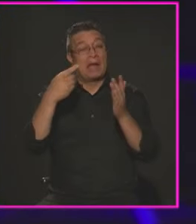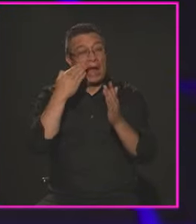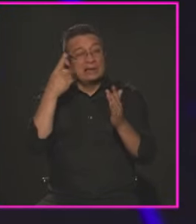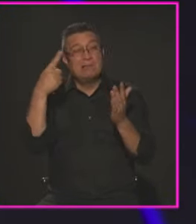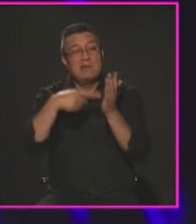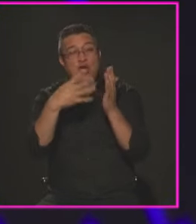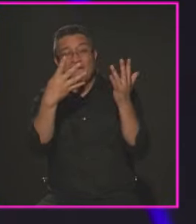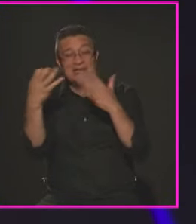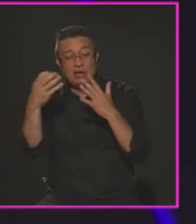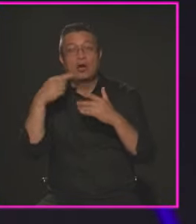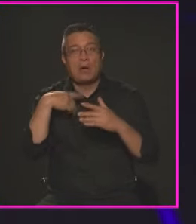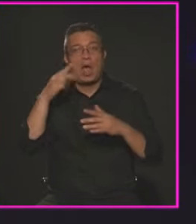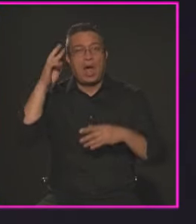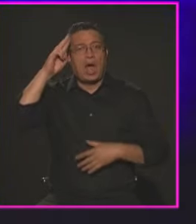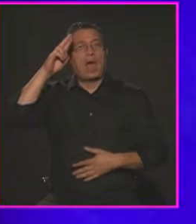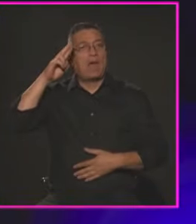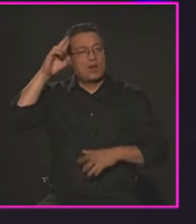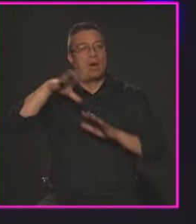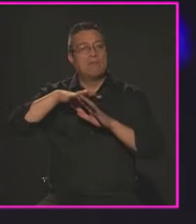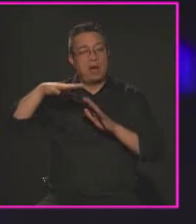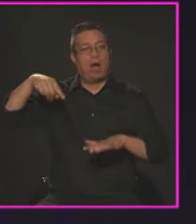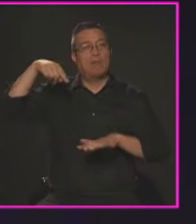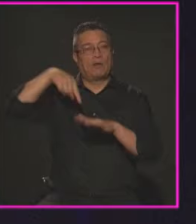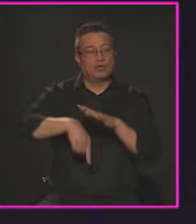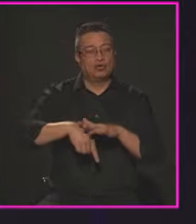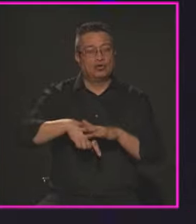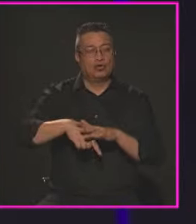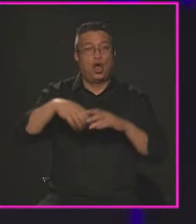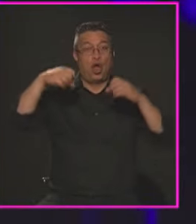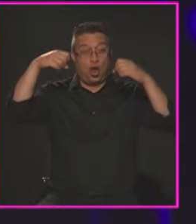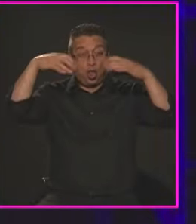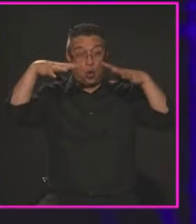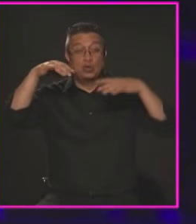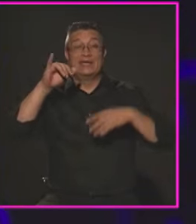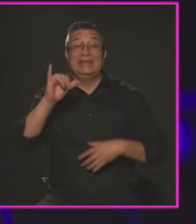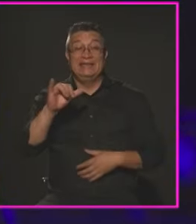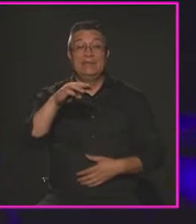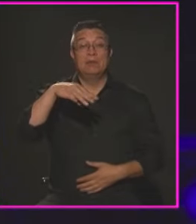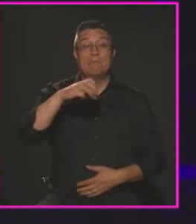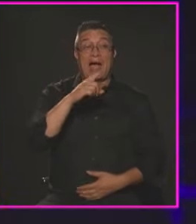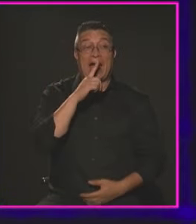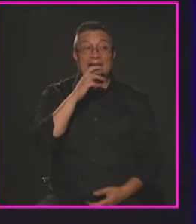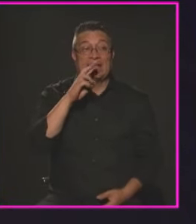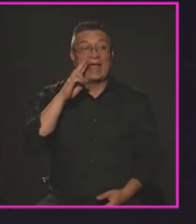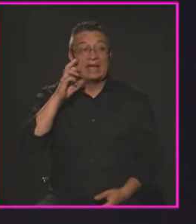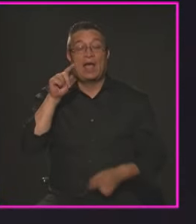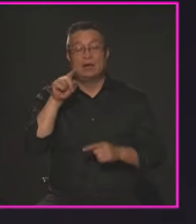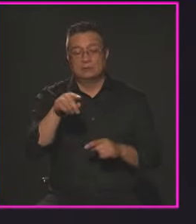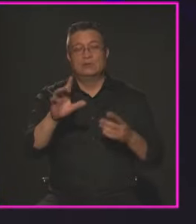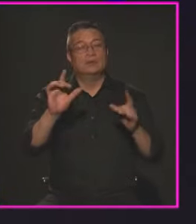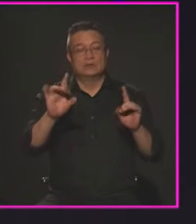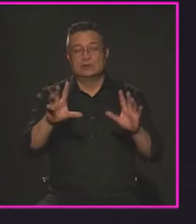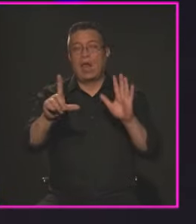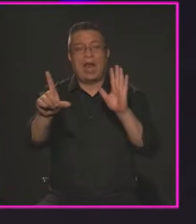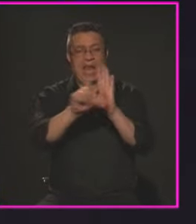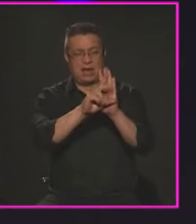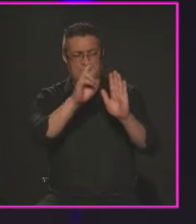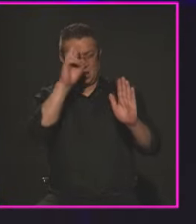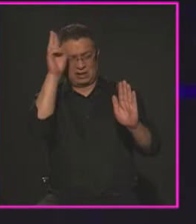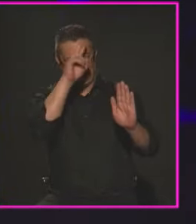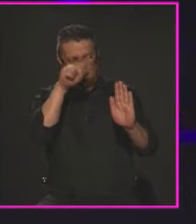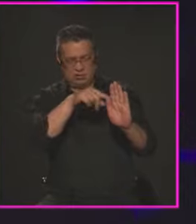truths. Light and matter obey to strange laws which are counterintuitive, and of course people like Planck, Einstein,